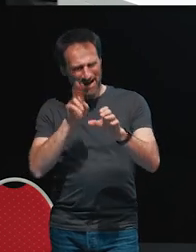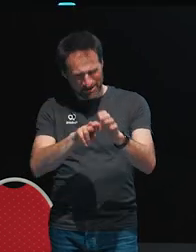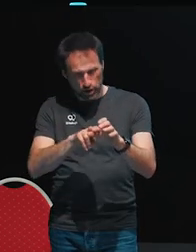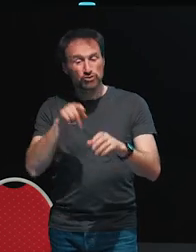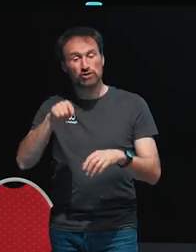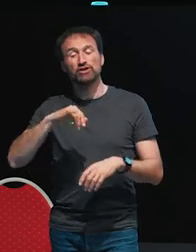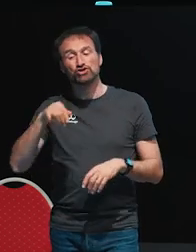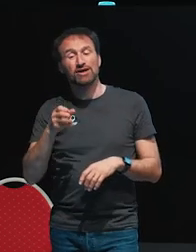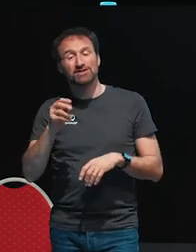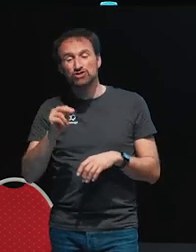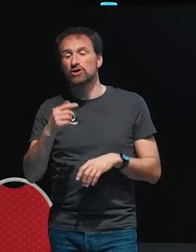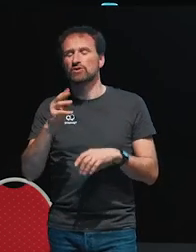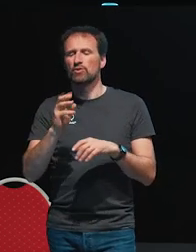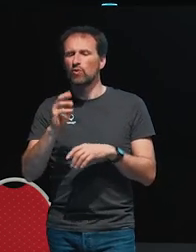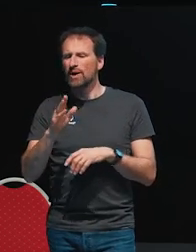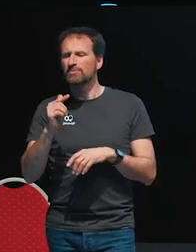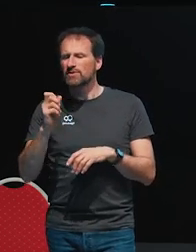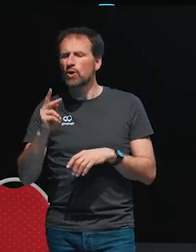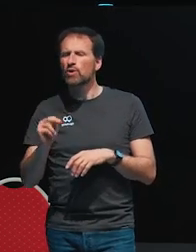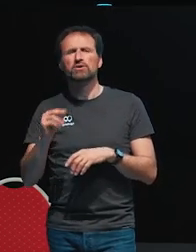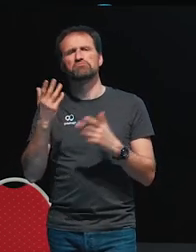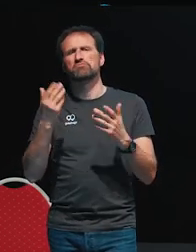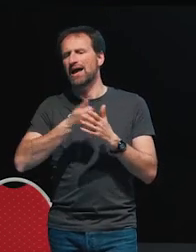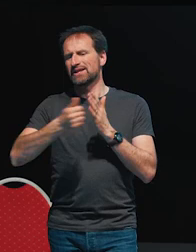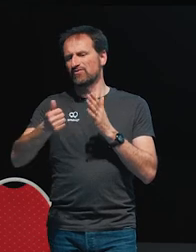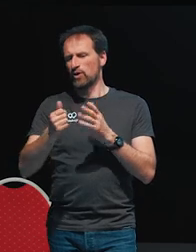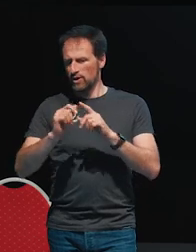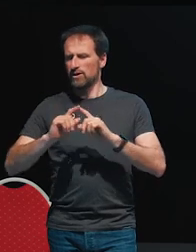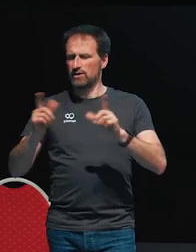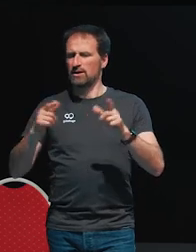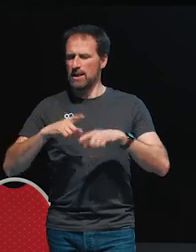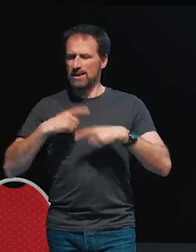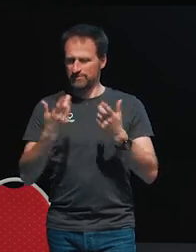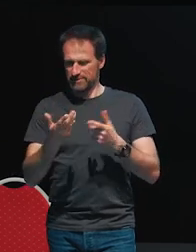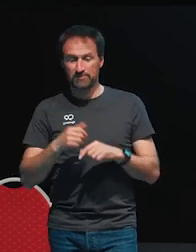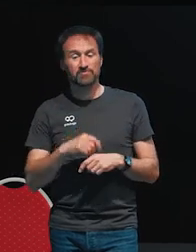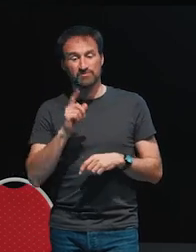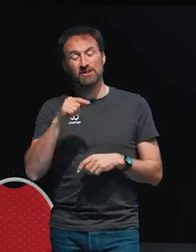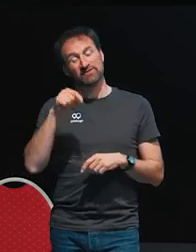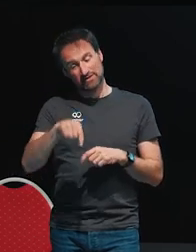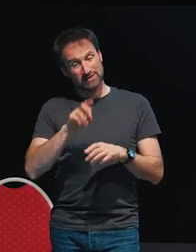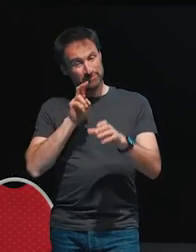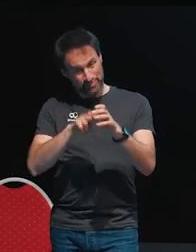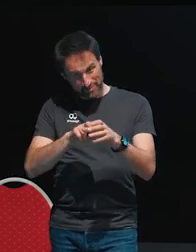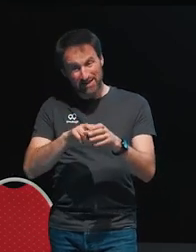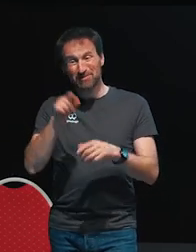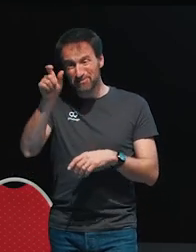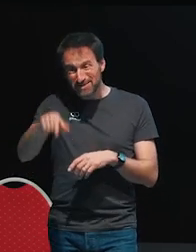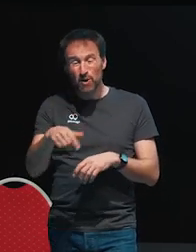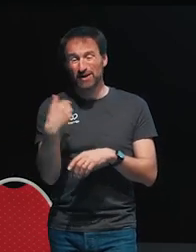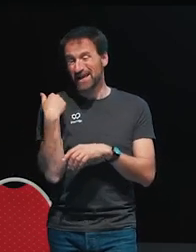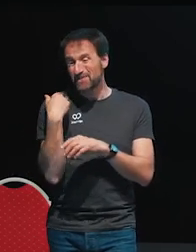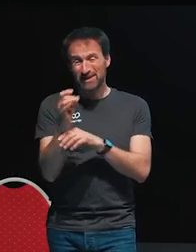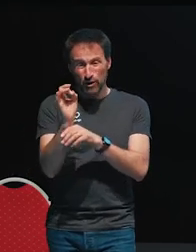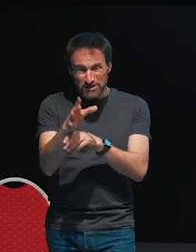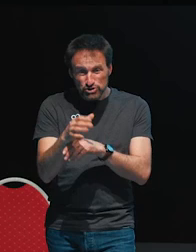week. According to that JSON Web Token, you're still allowed to go into that system for the rest of the week while you just fired that guy. So